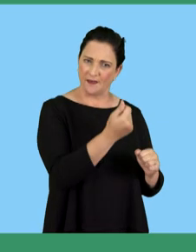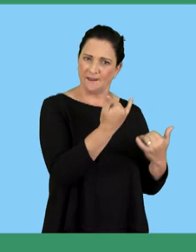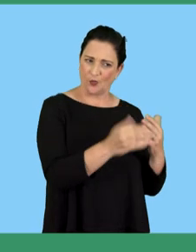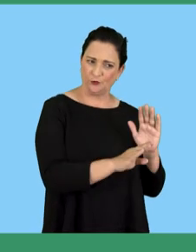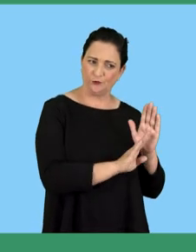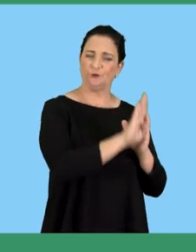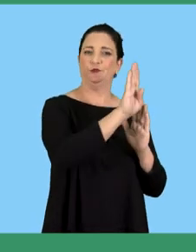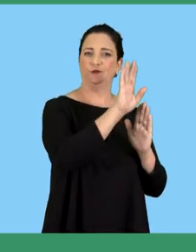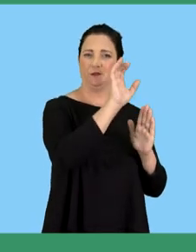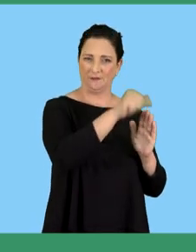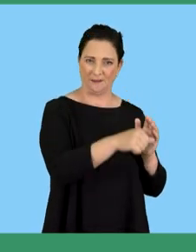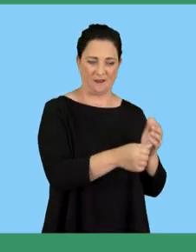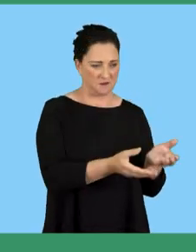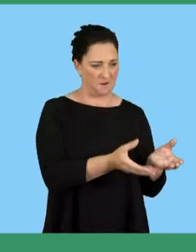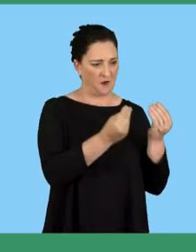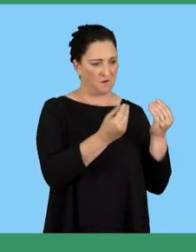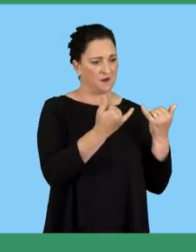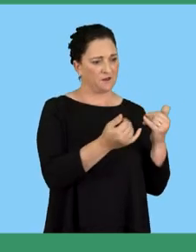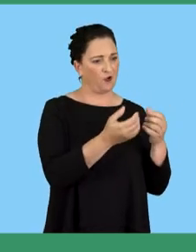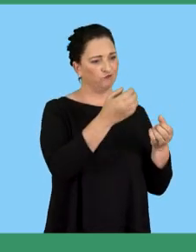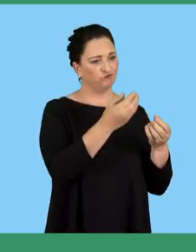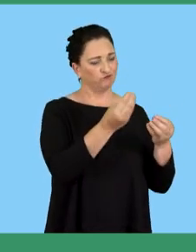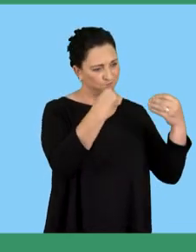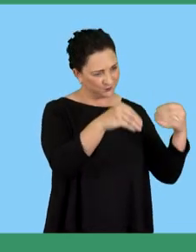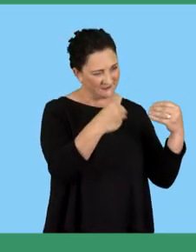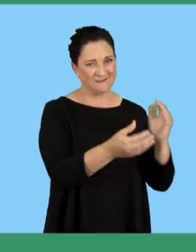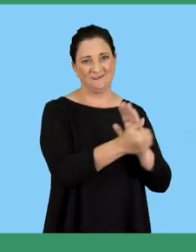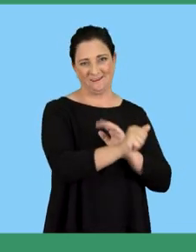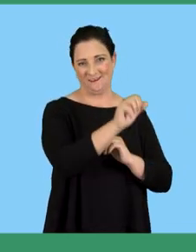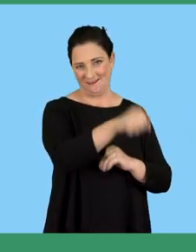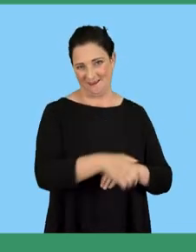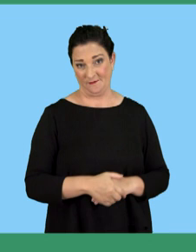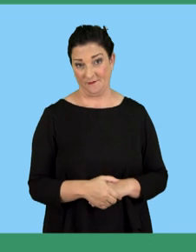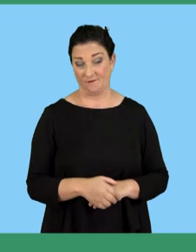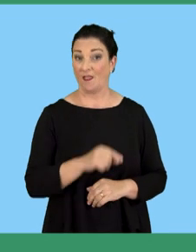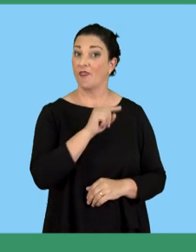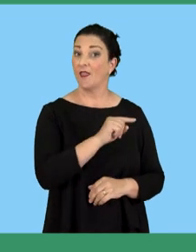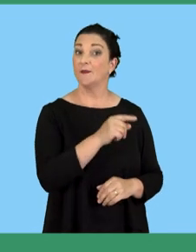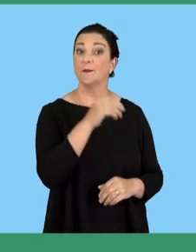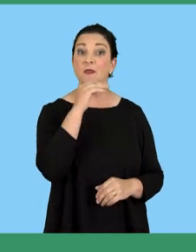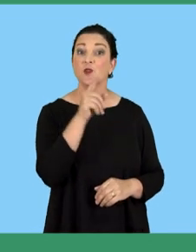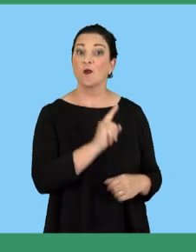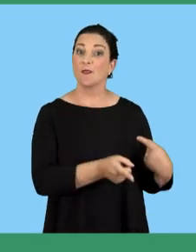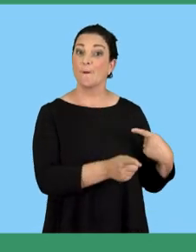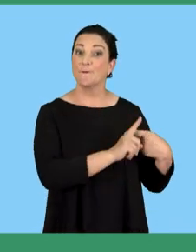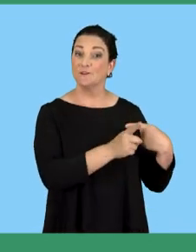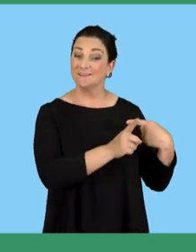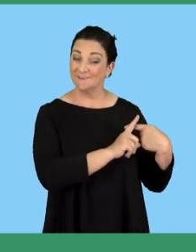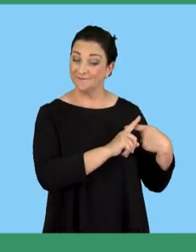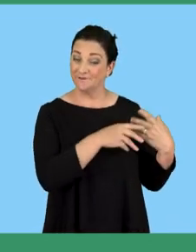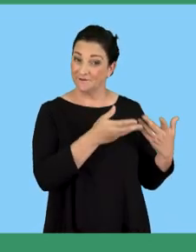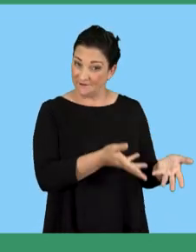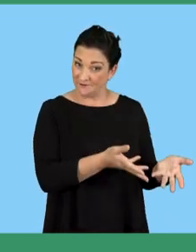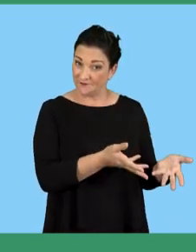and they have acquired entrepreneurial skills. So those would be considered to be